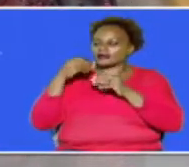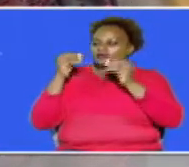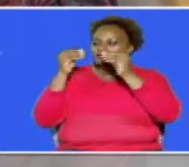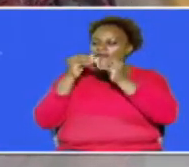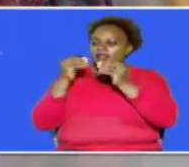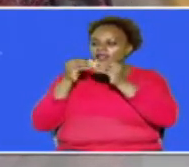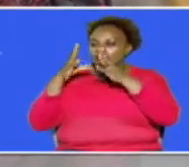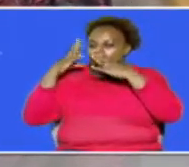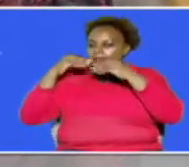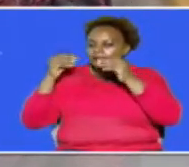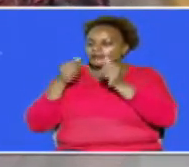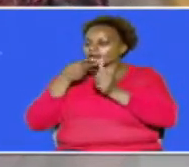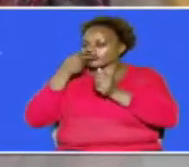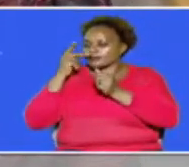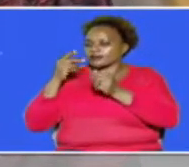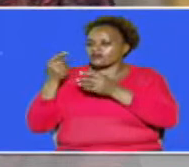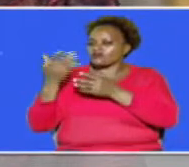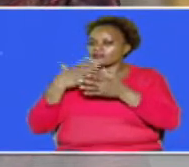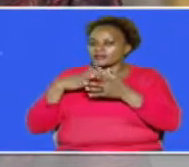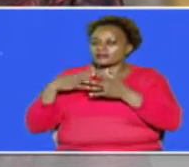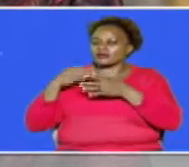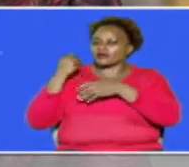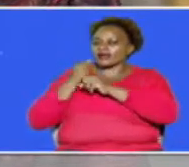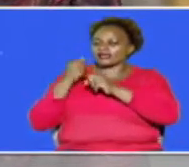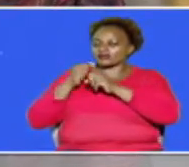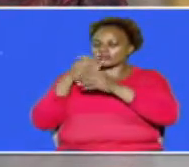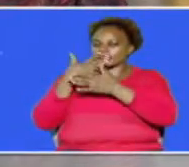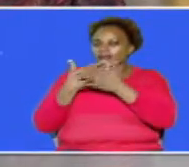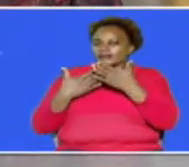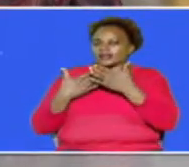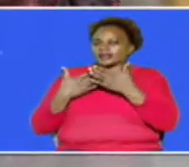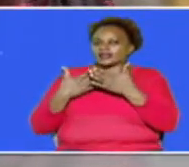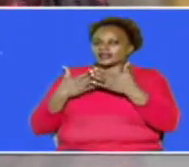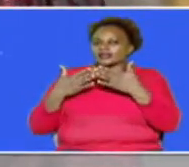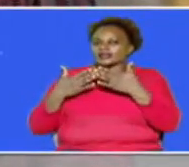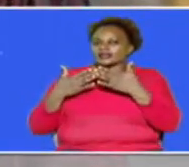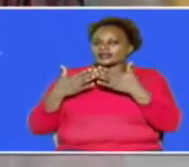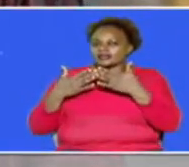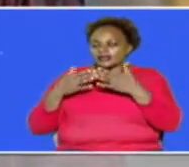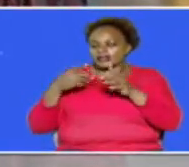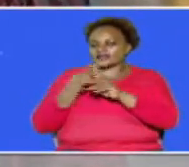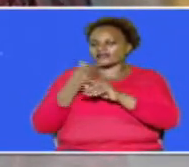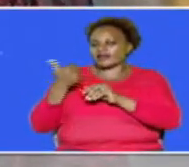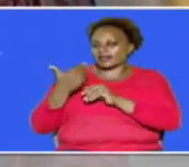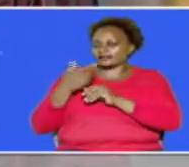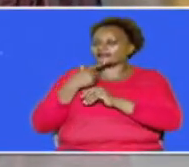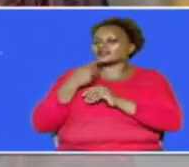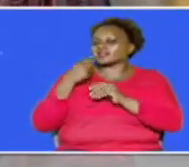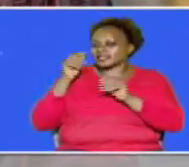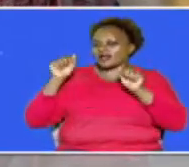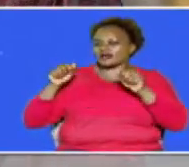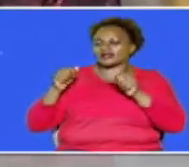president with Kalonzo and Gilo and a few people. They're working on a document with Joho and Junet and others. And we